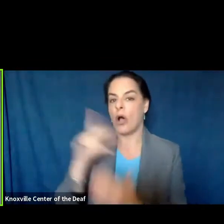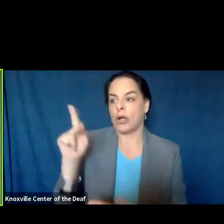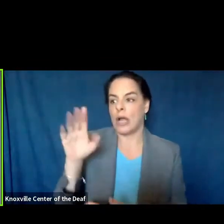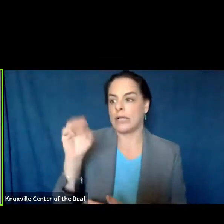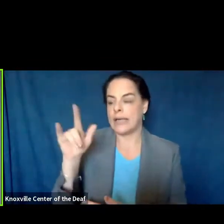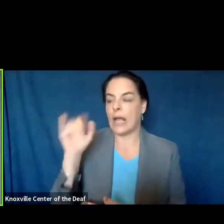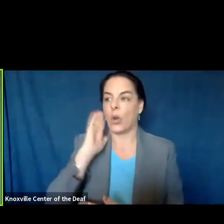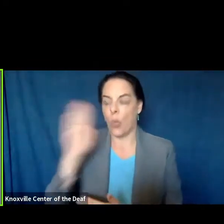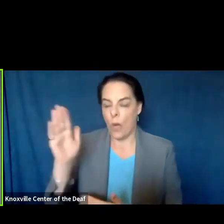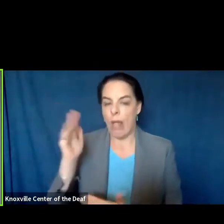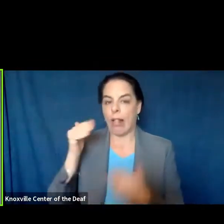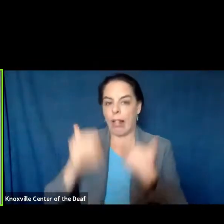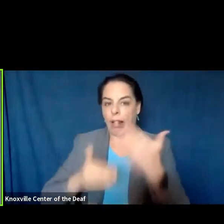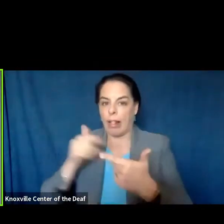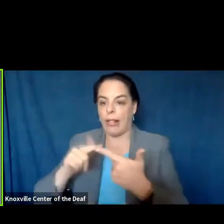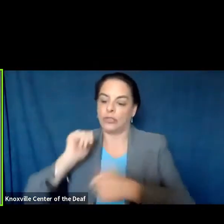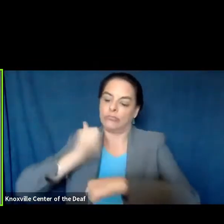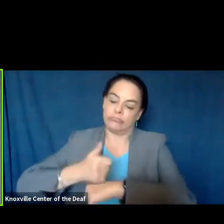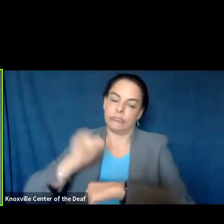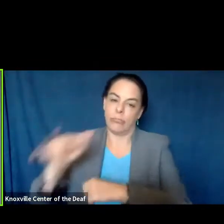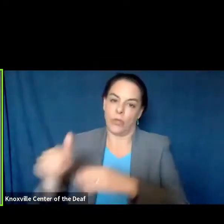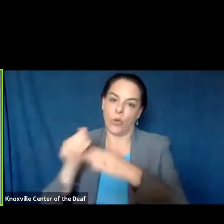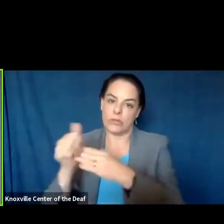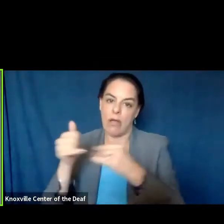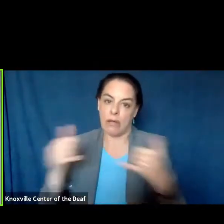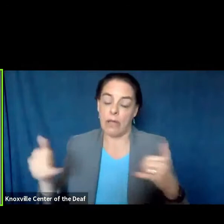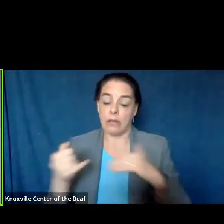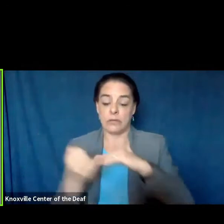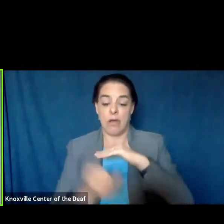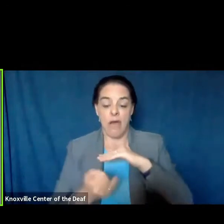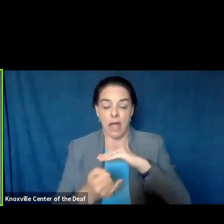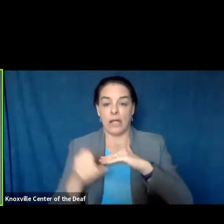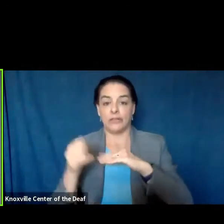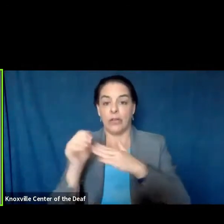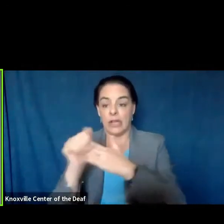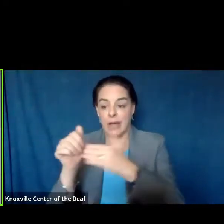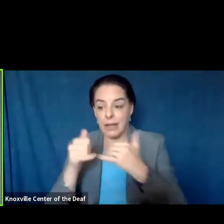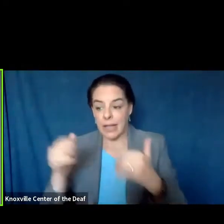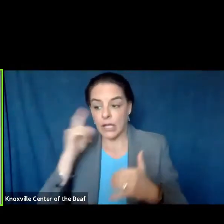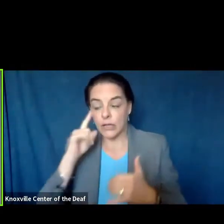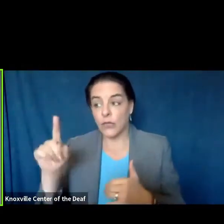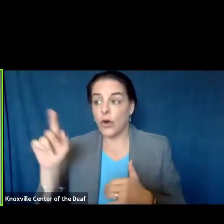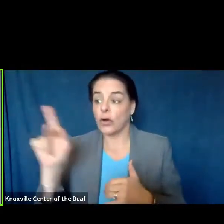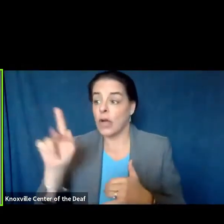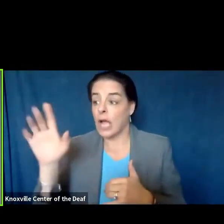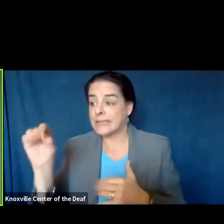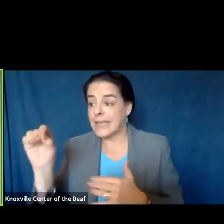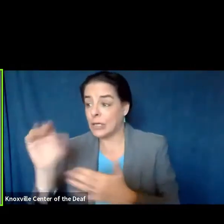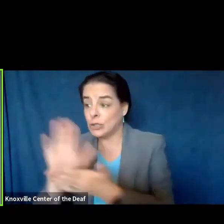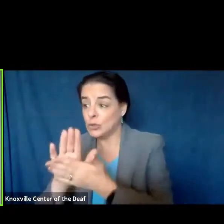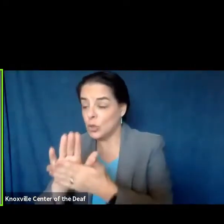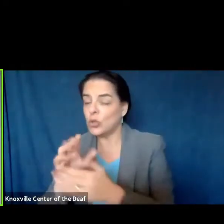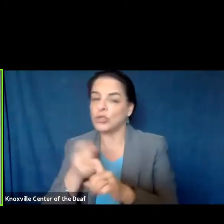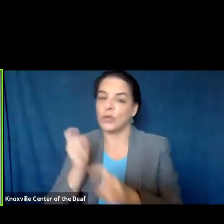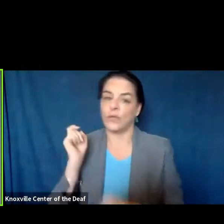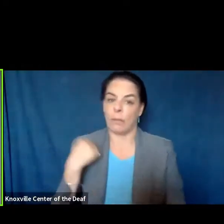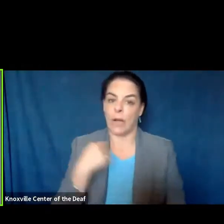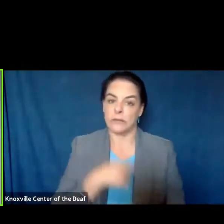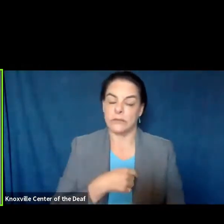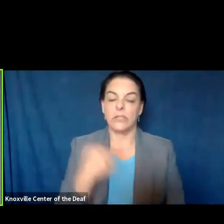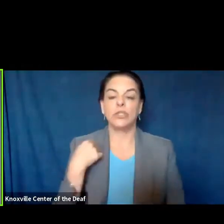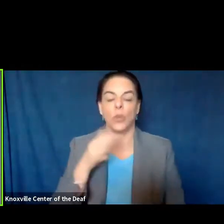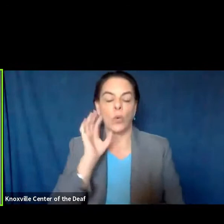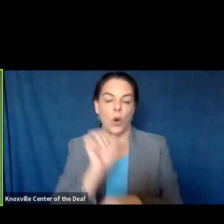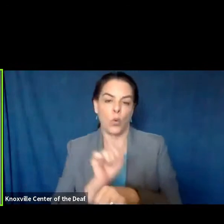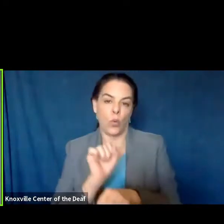to implement those guidelines, and isolation and quarantine guidelines, even for Knox County schools, come from us. And so we will be working towards that,